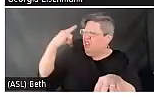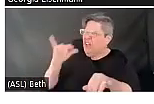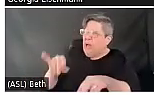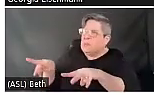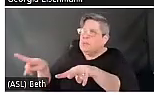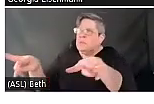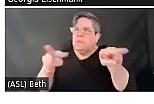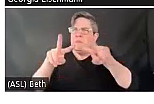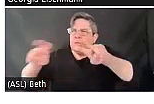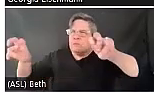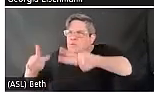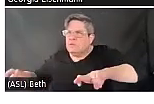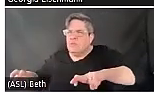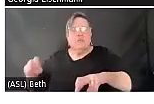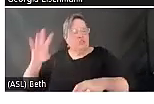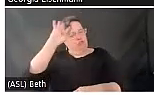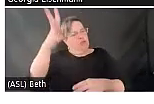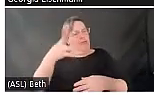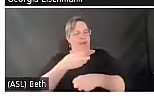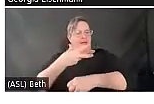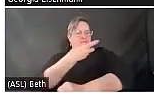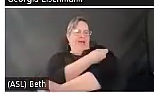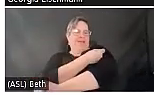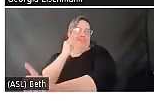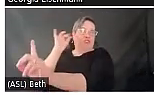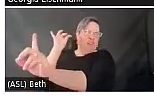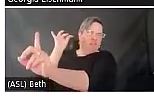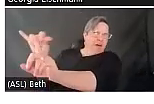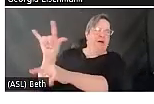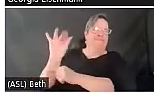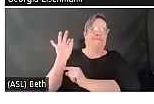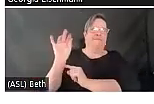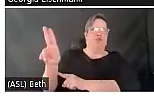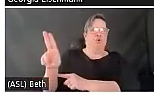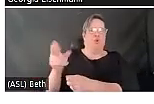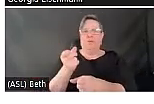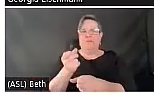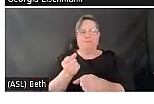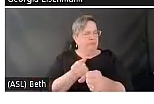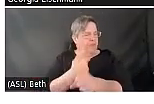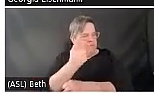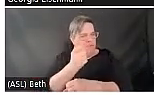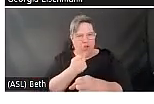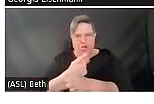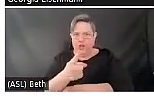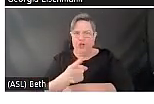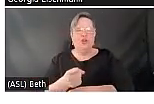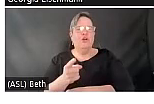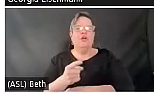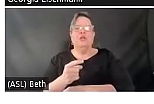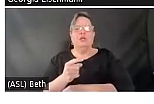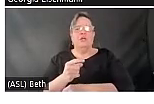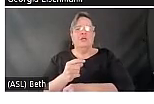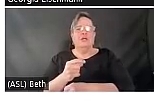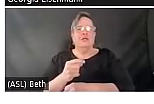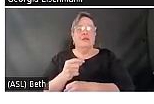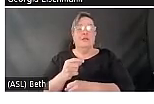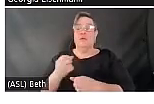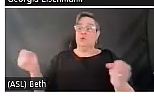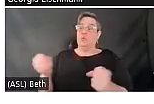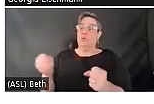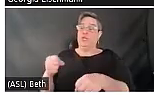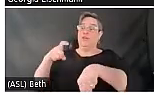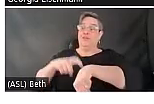important to get vaccinated. And you still can get vaccinated. Flu will continue for months. It starts a little bit later in the winter